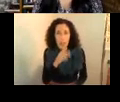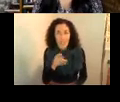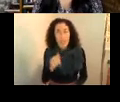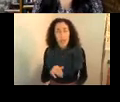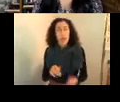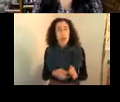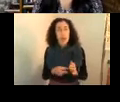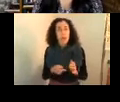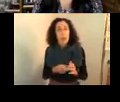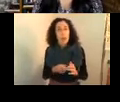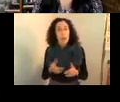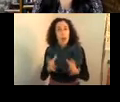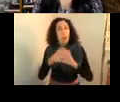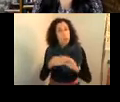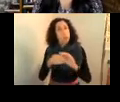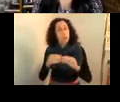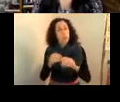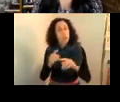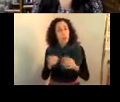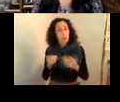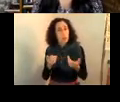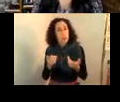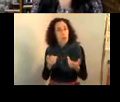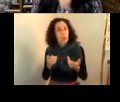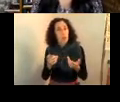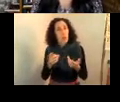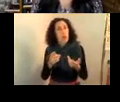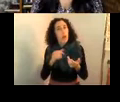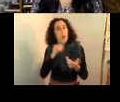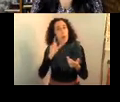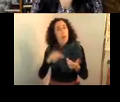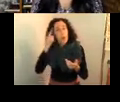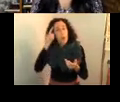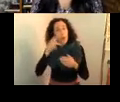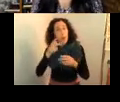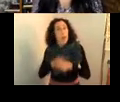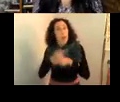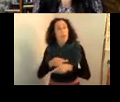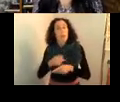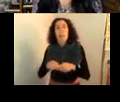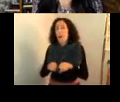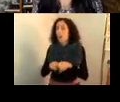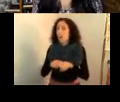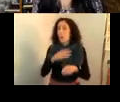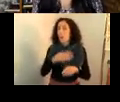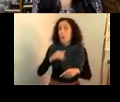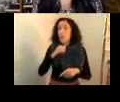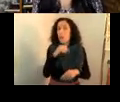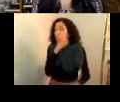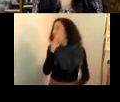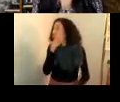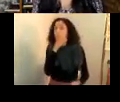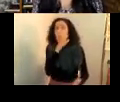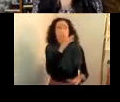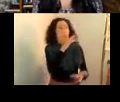I speaking? What is it I want to contribute right now? Is it because this is a question I'm really sitting with? This is a point I think really